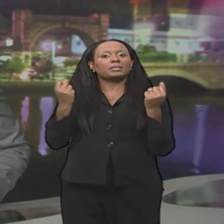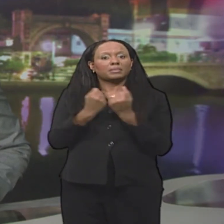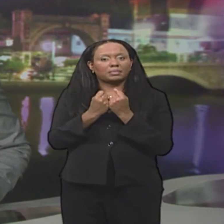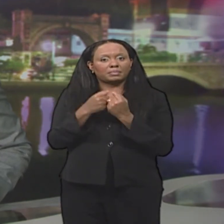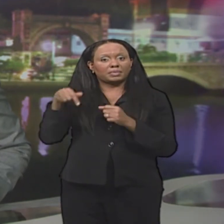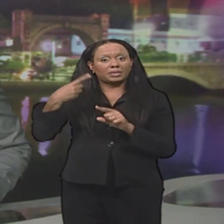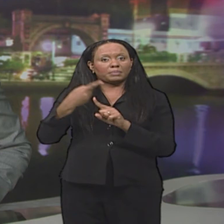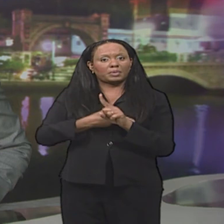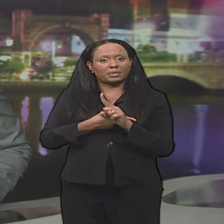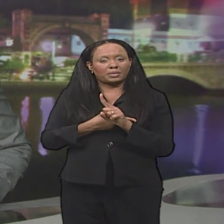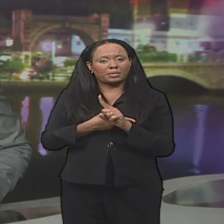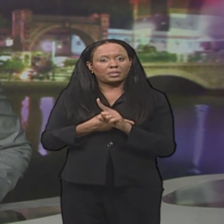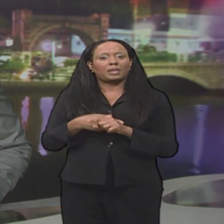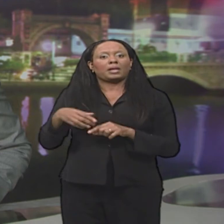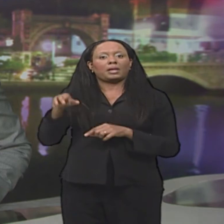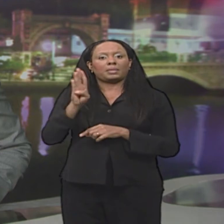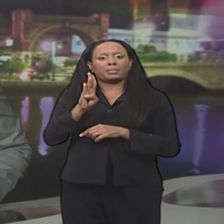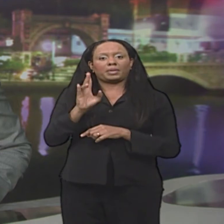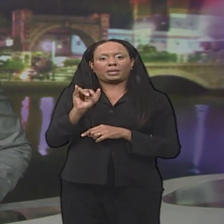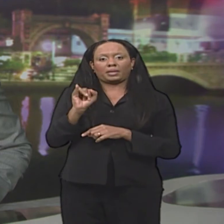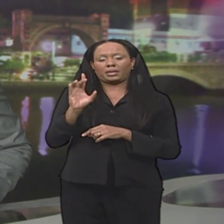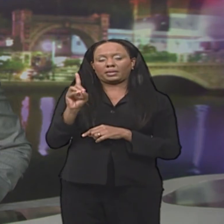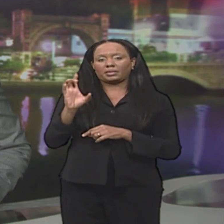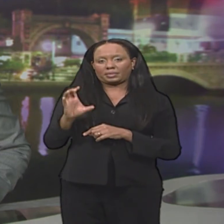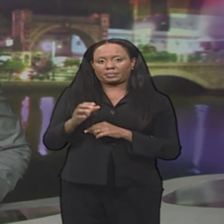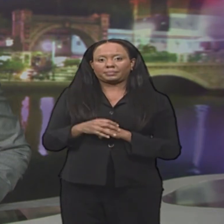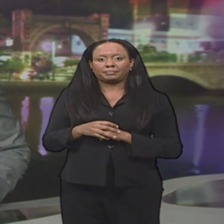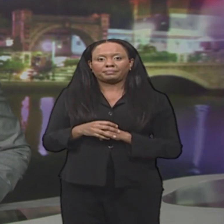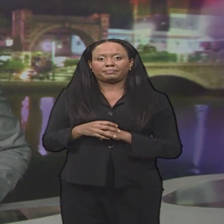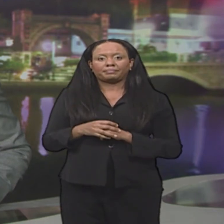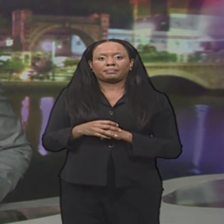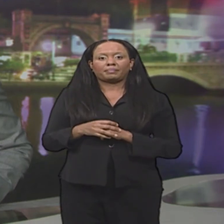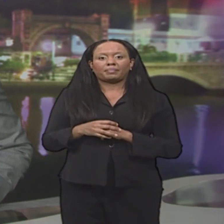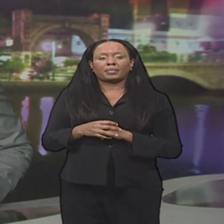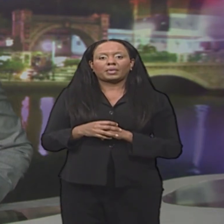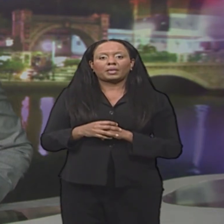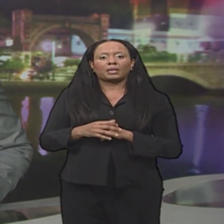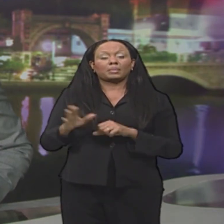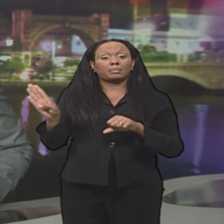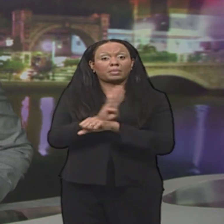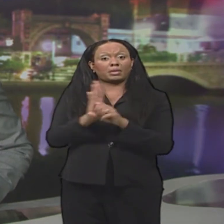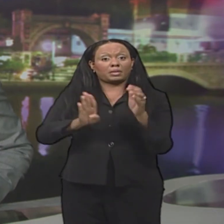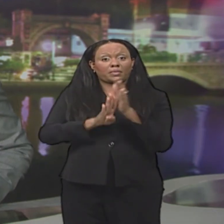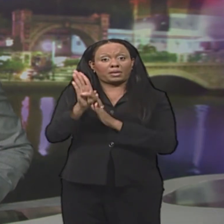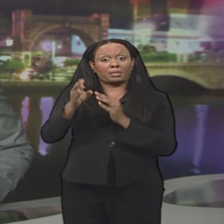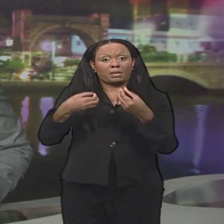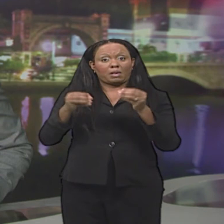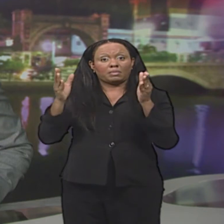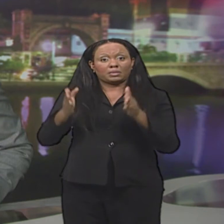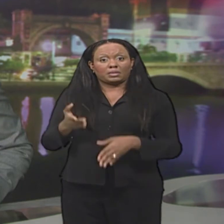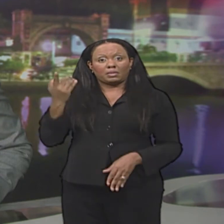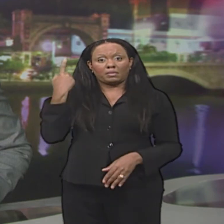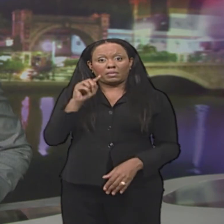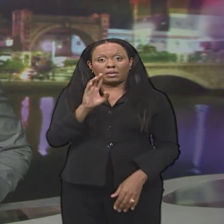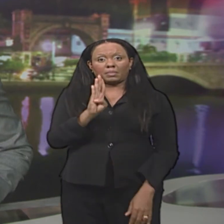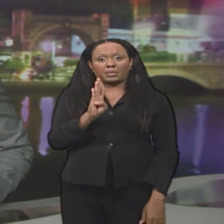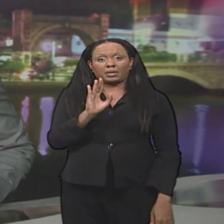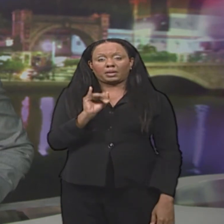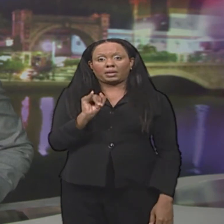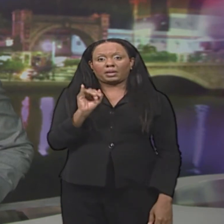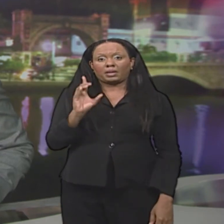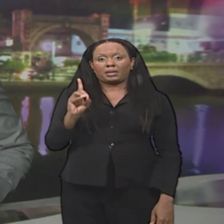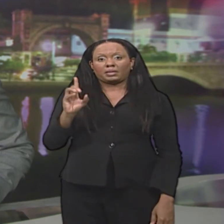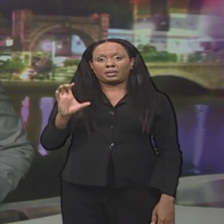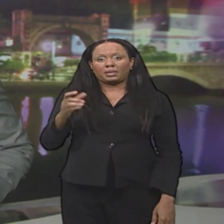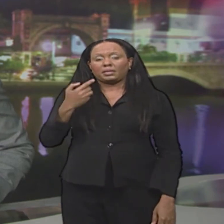this month at the offices of the Barbados Investment and Development Corporation. Business Development Officer at the Center, Deidre Leacock,